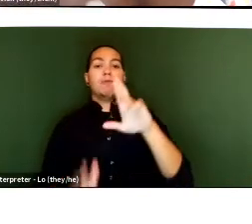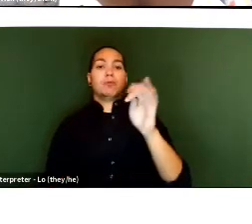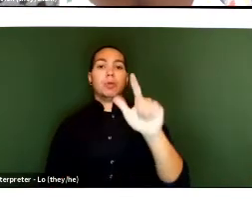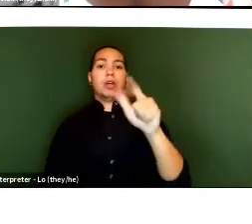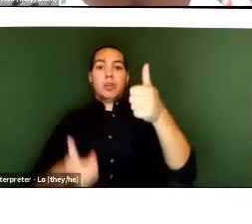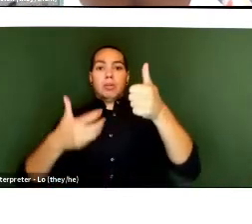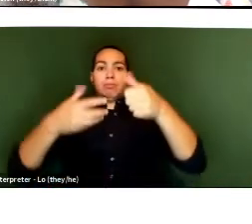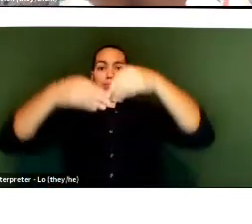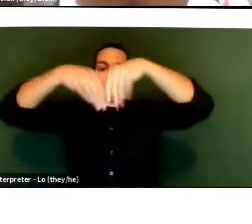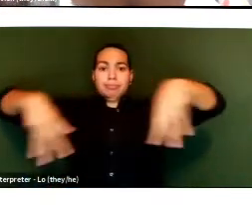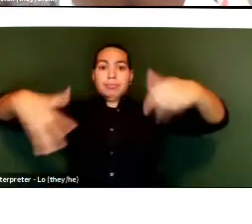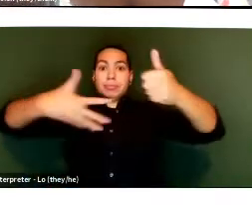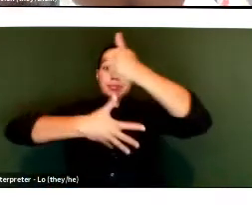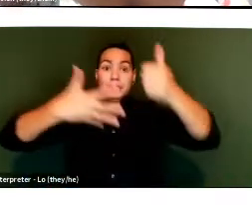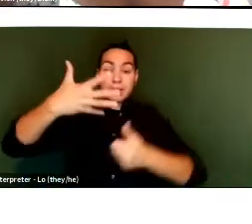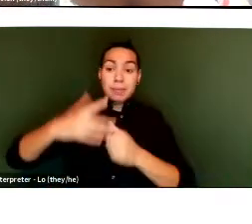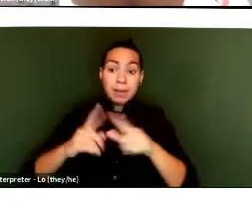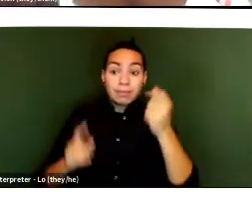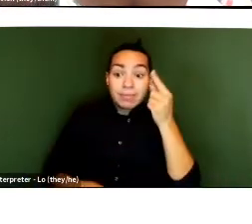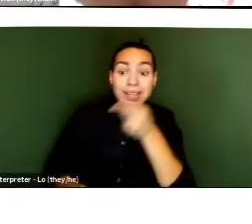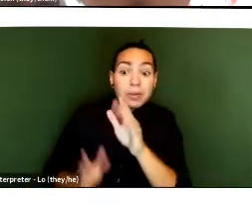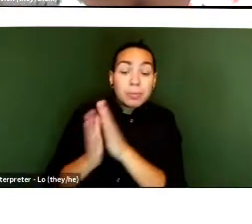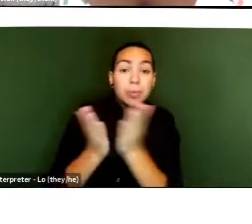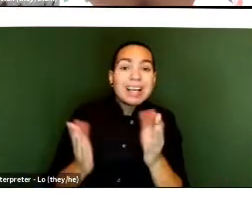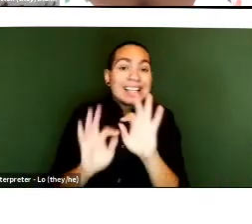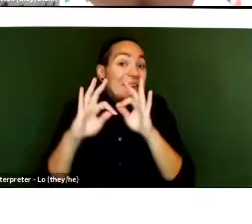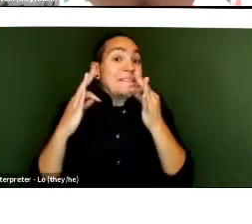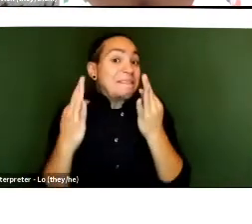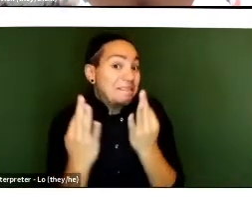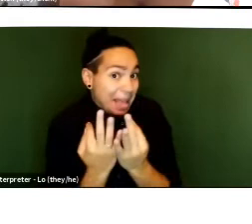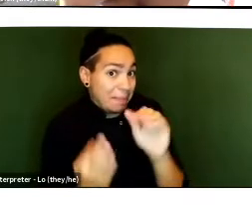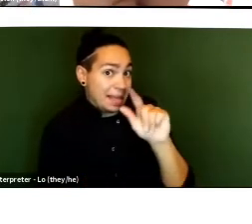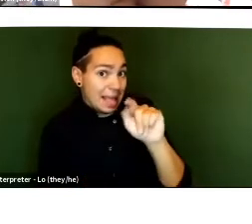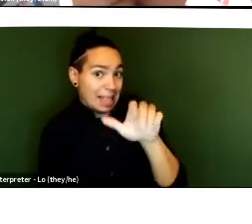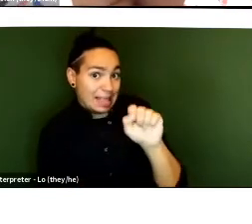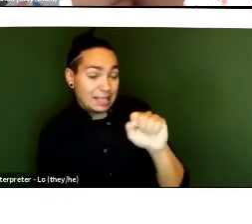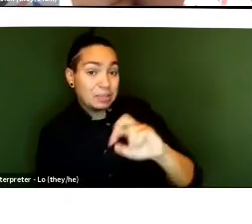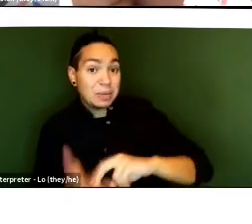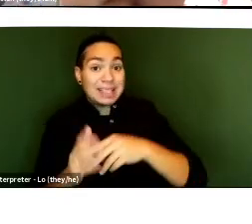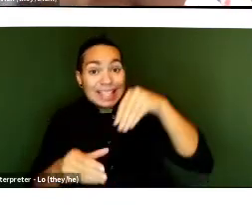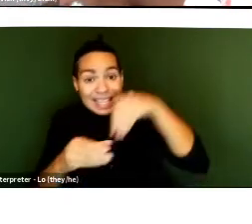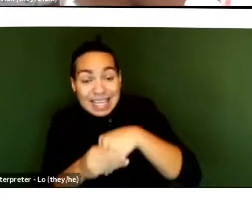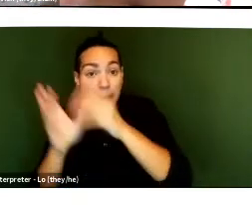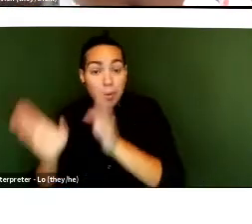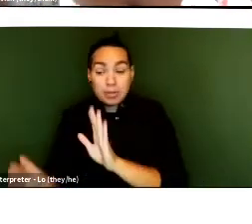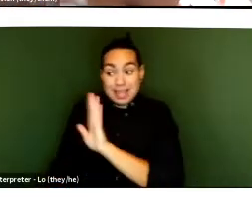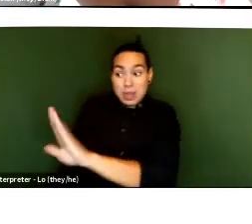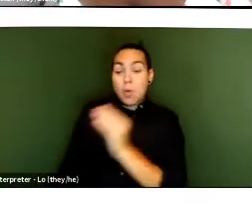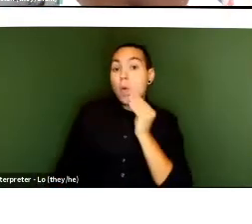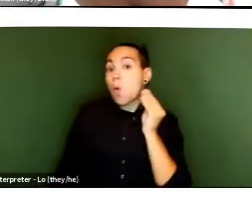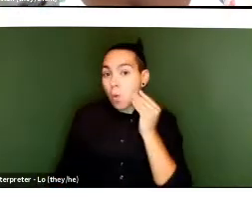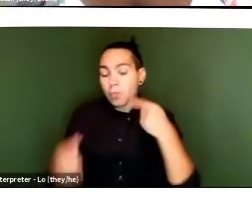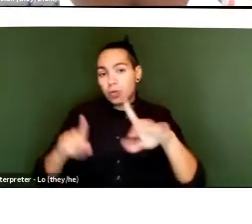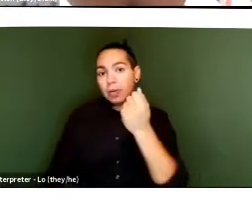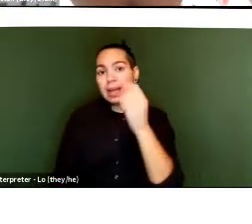is a family atlas, so just imagine that this would be in someone's home in the 1800s. It attempts to put humanity